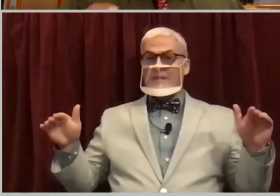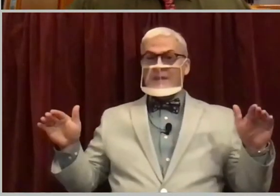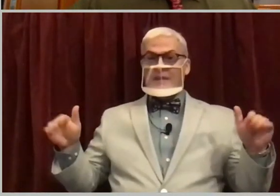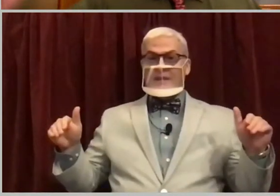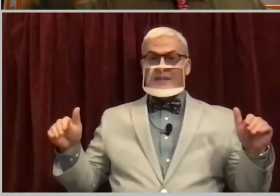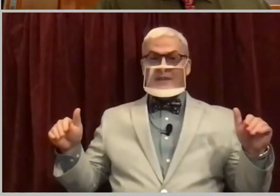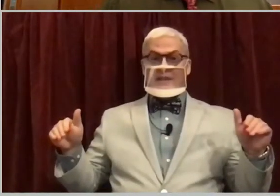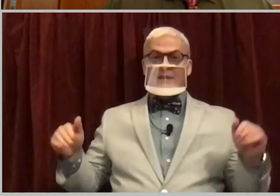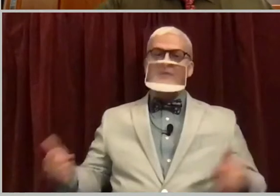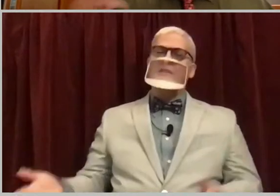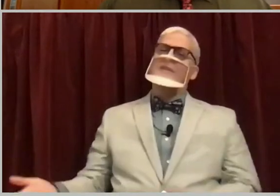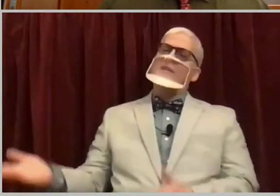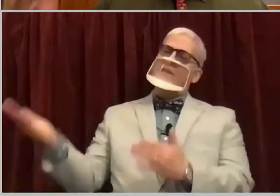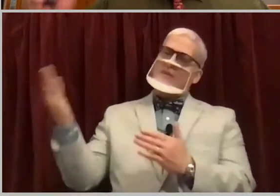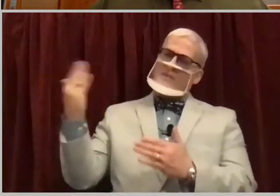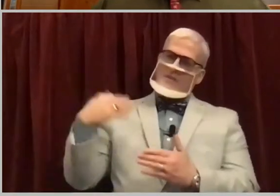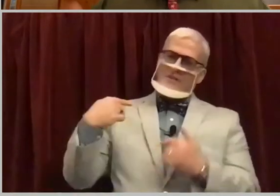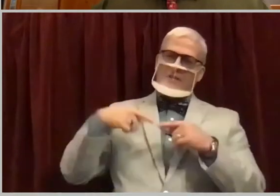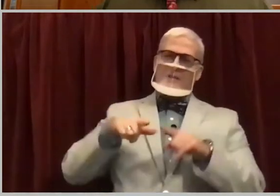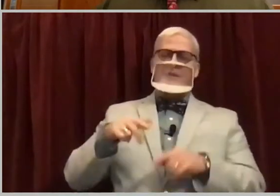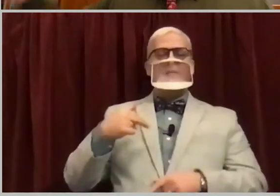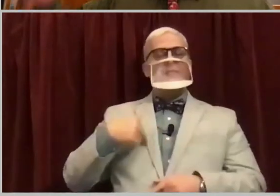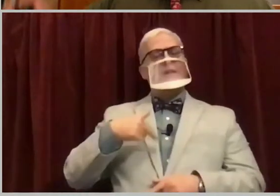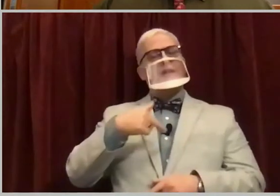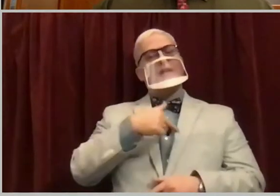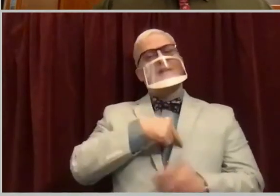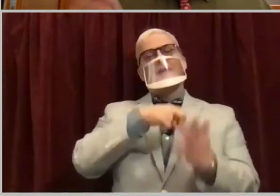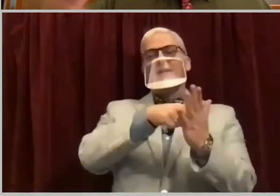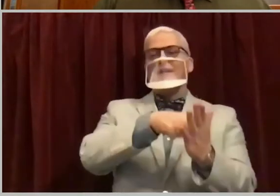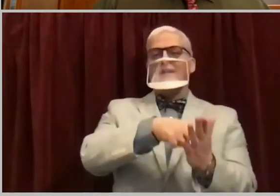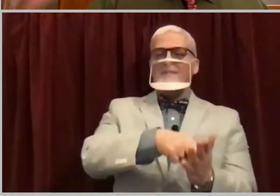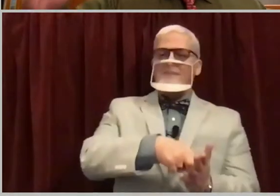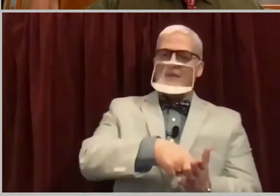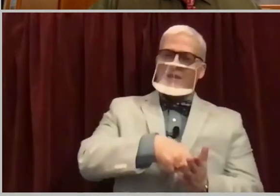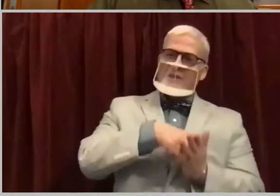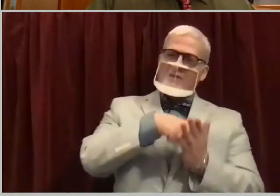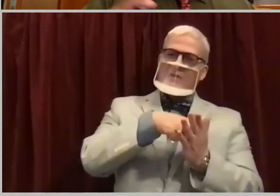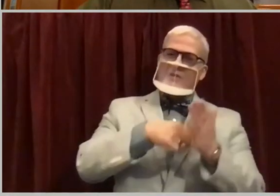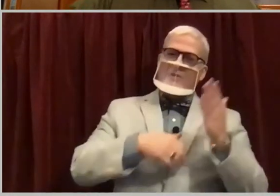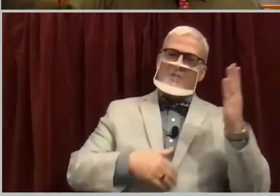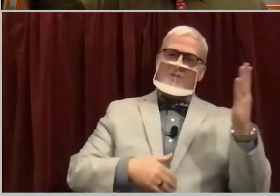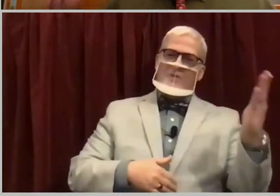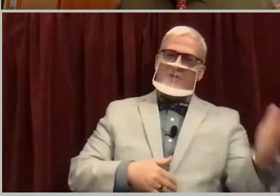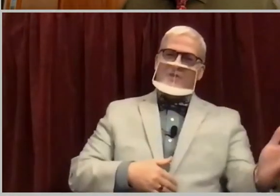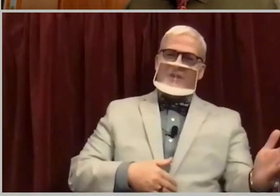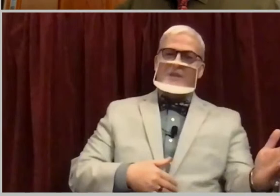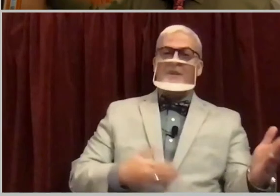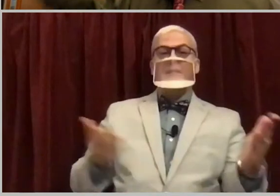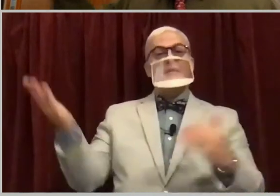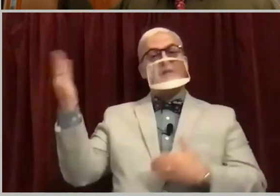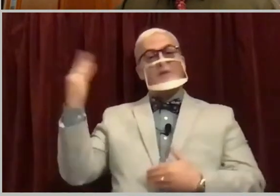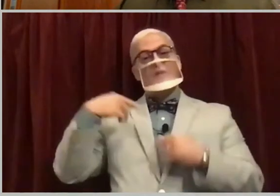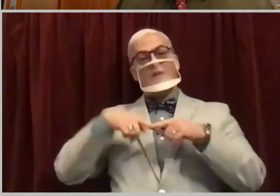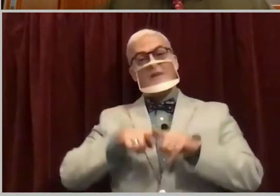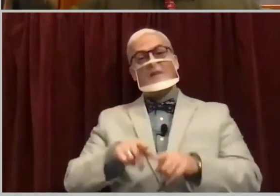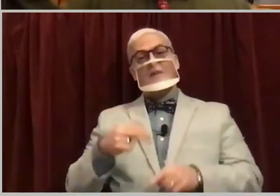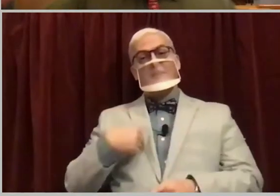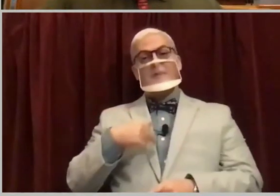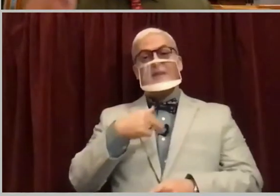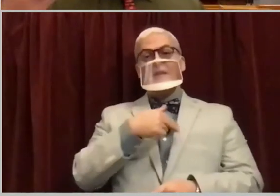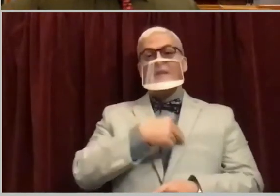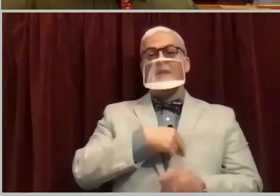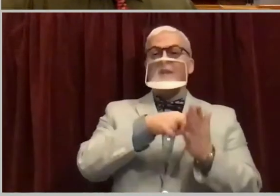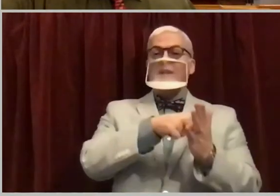of angels. O come, let us adore him. O